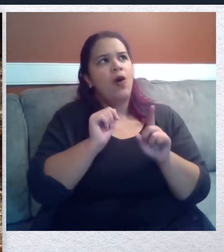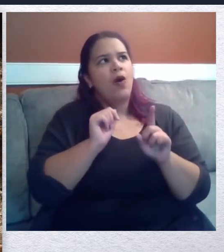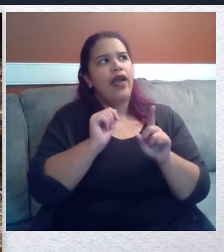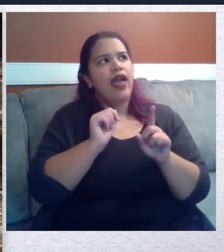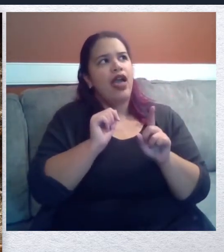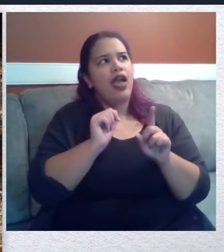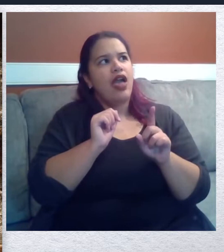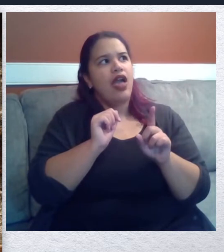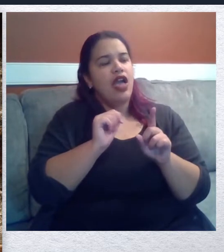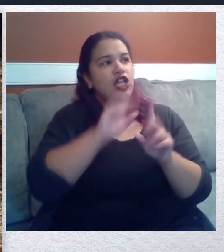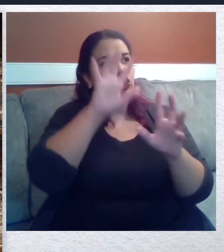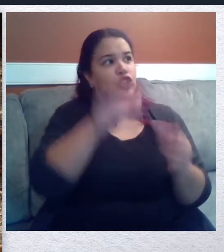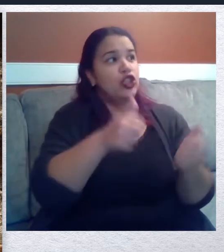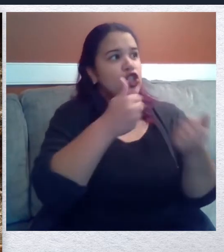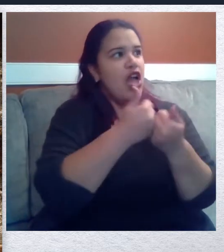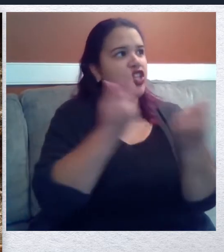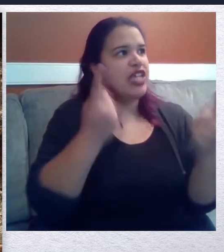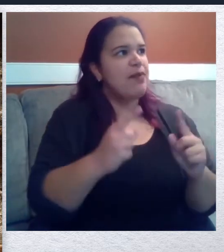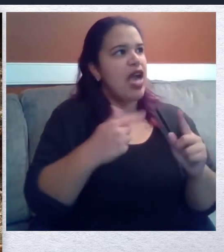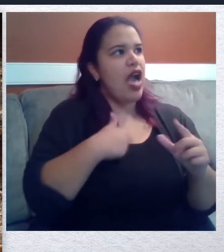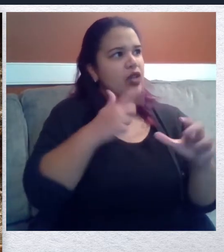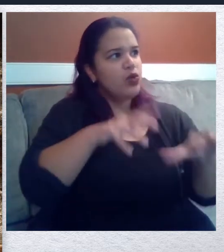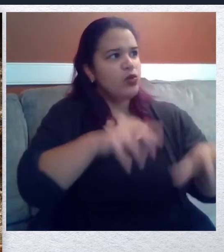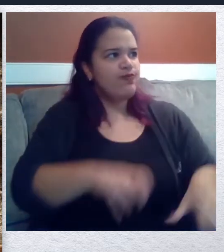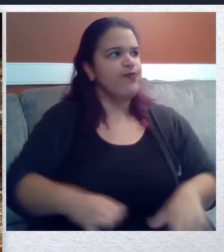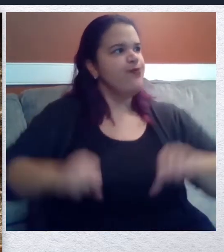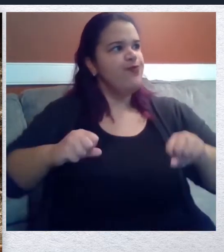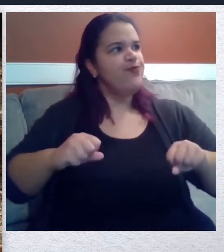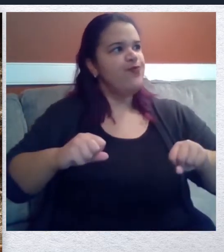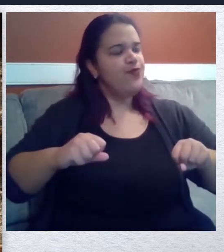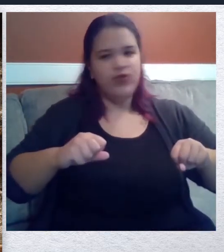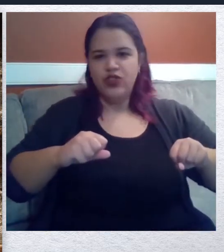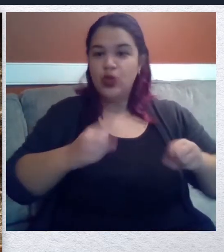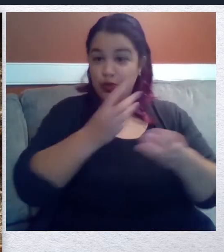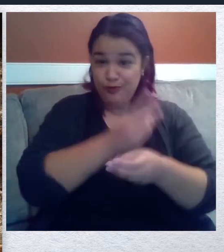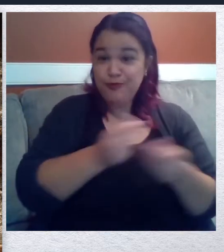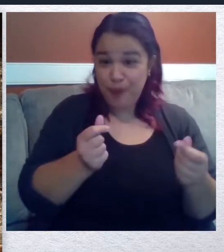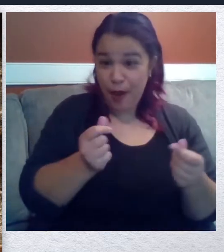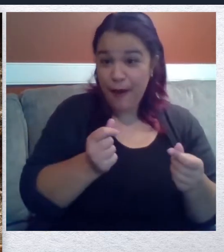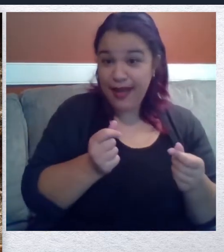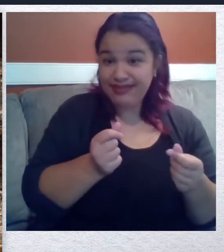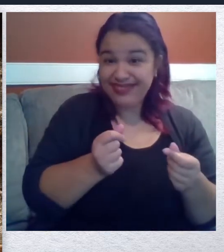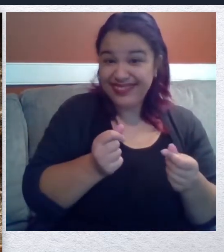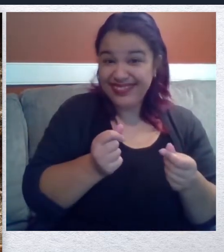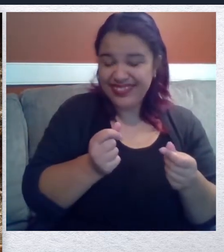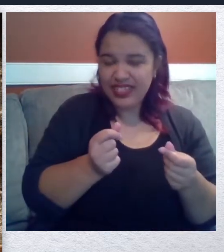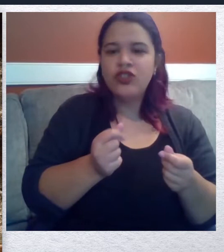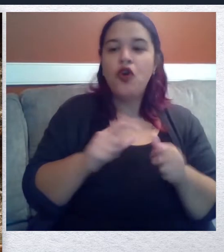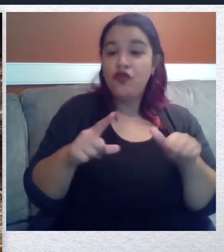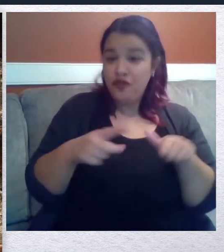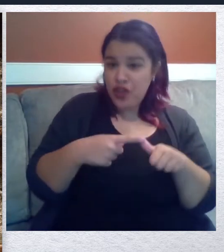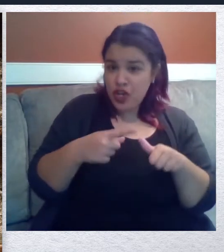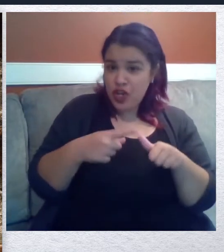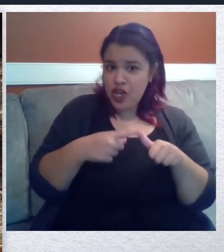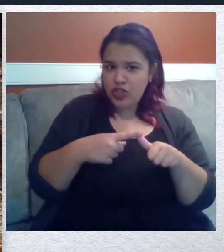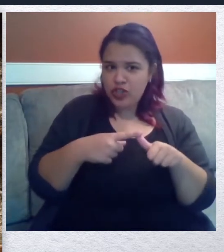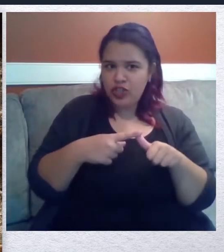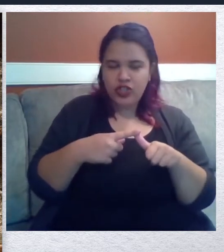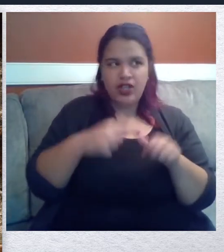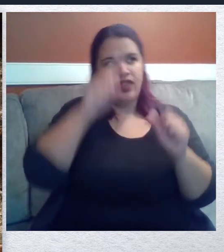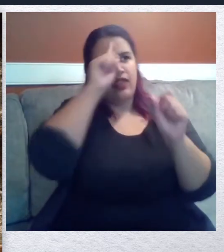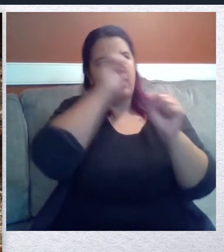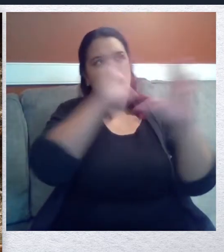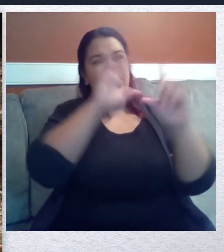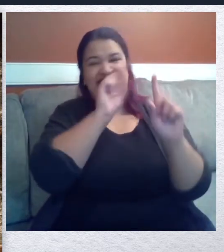to overcome a challenge. The key is to paint a picture for the interviewer of what was going on and why it